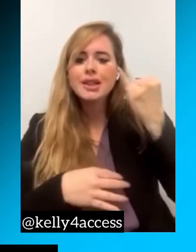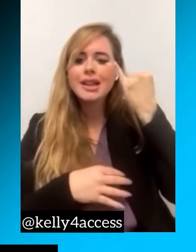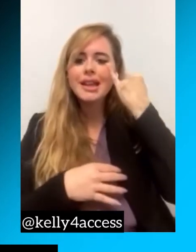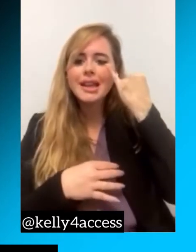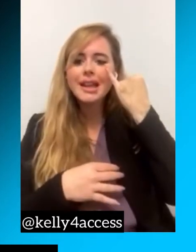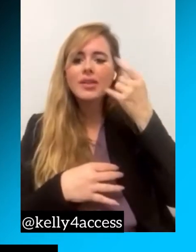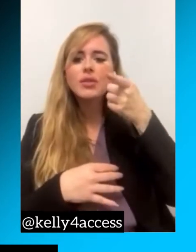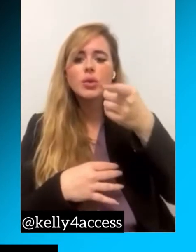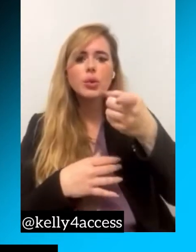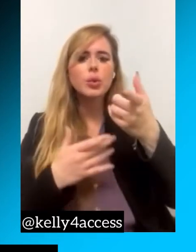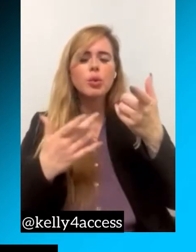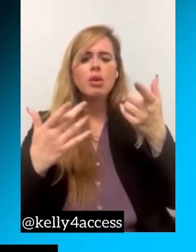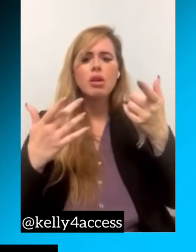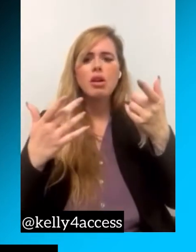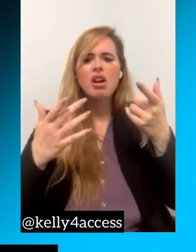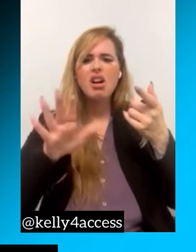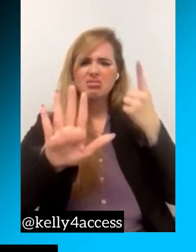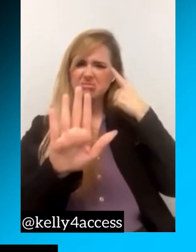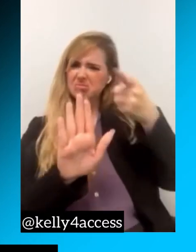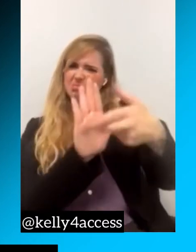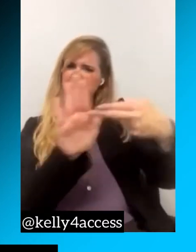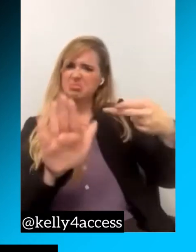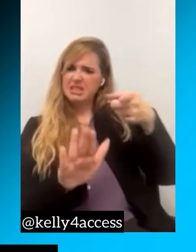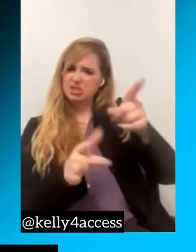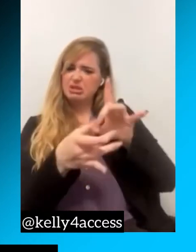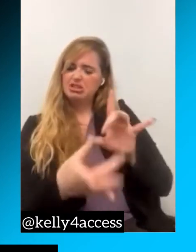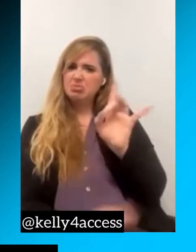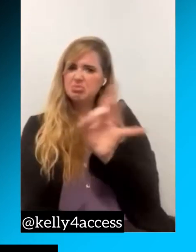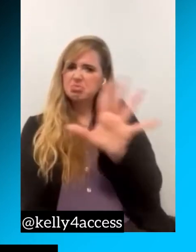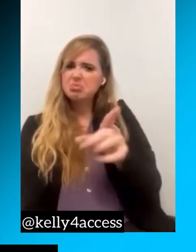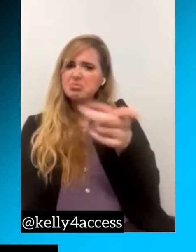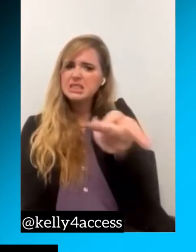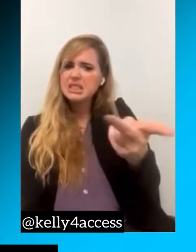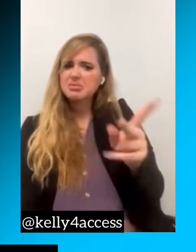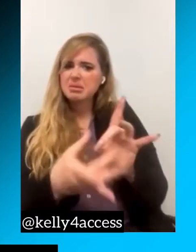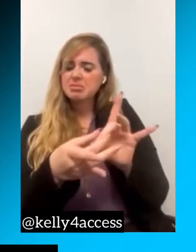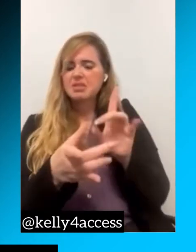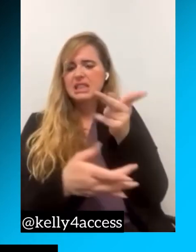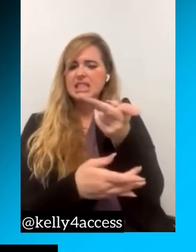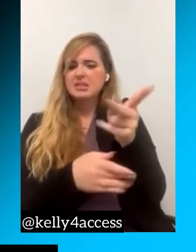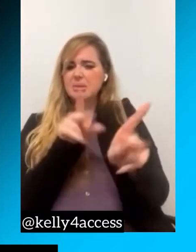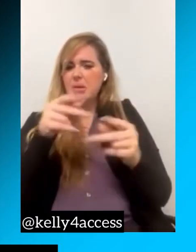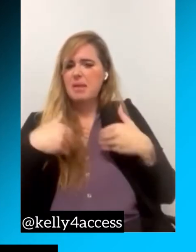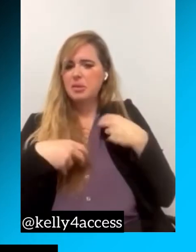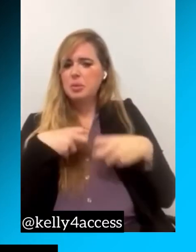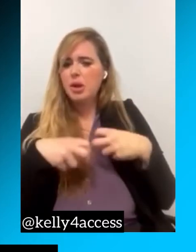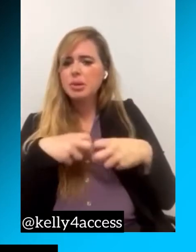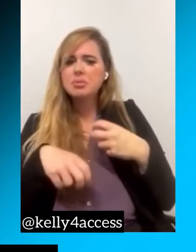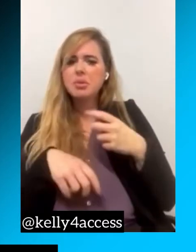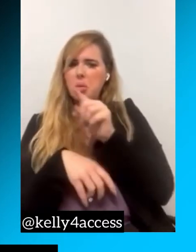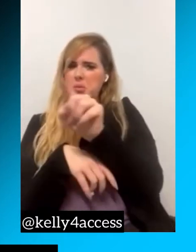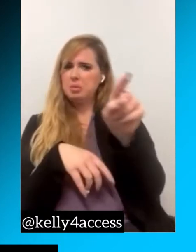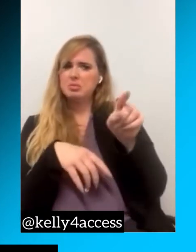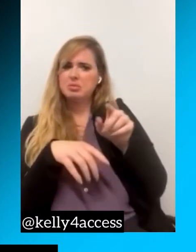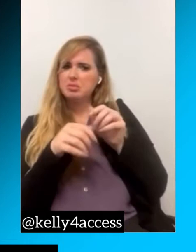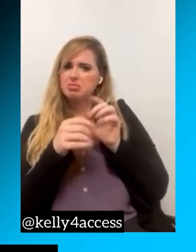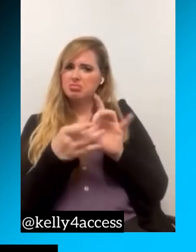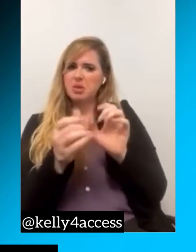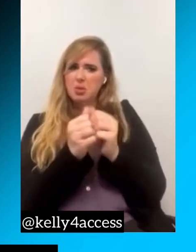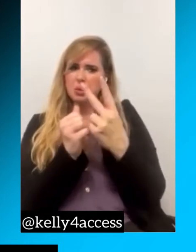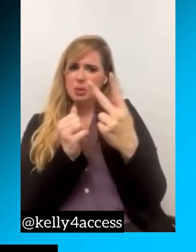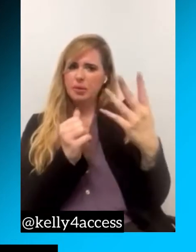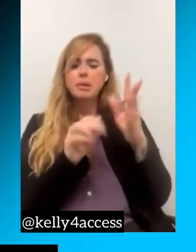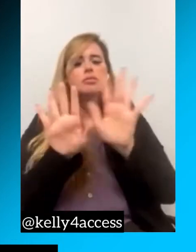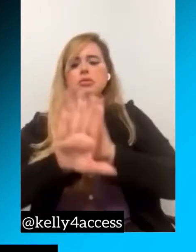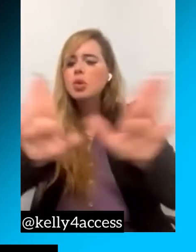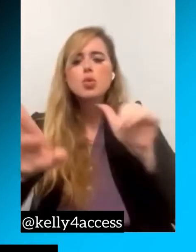something wrong with this relationship or these people, no, you cannot work with polyamorous. Don't work with